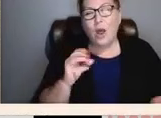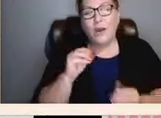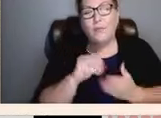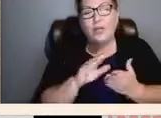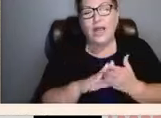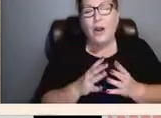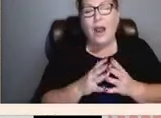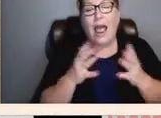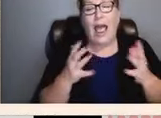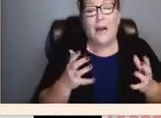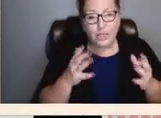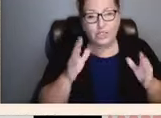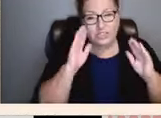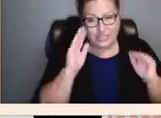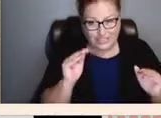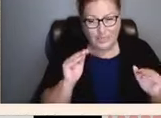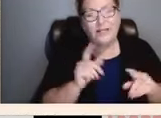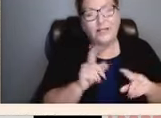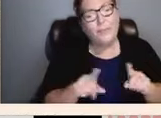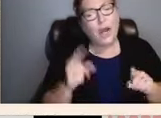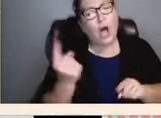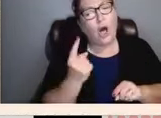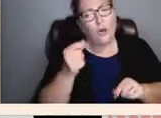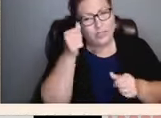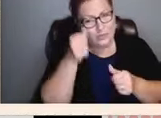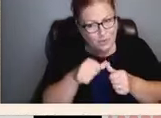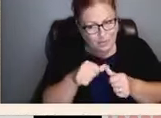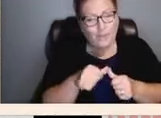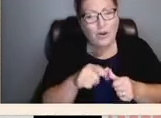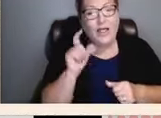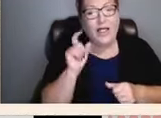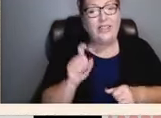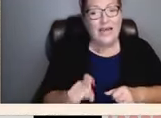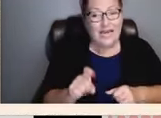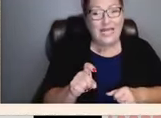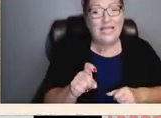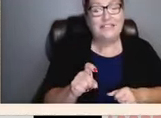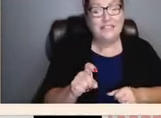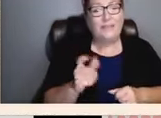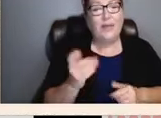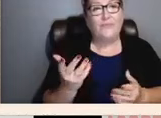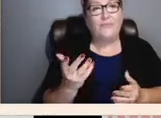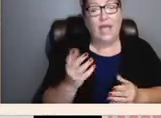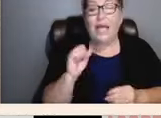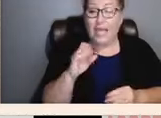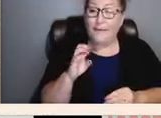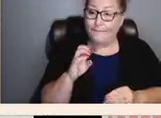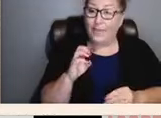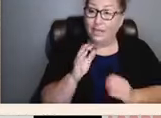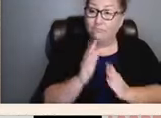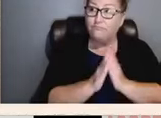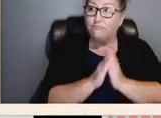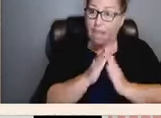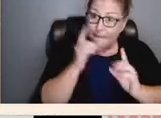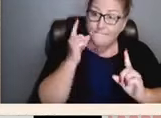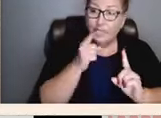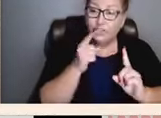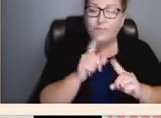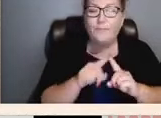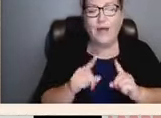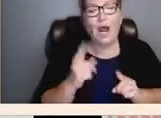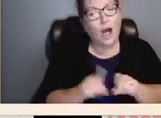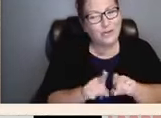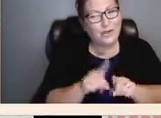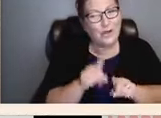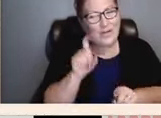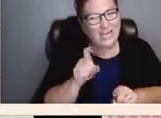is expected, but always remember that it can be ambitious, but it also needs to be